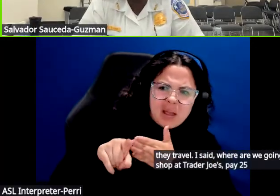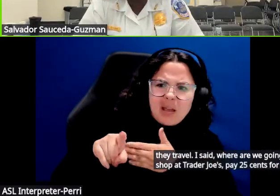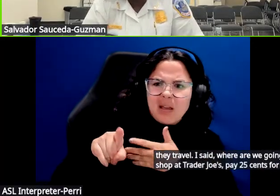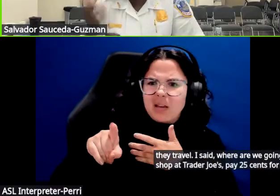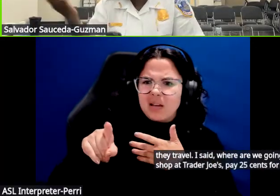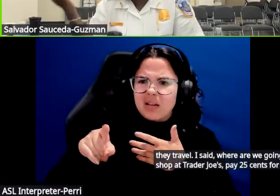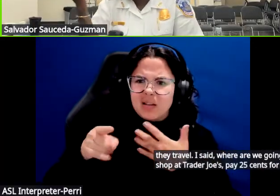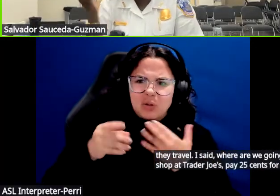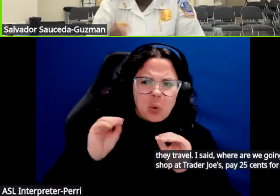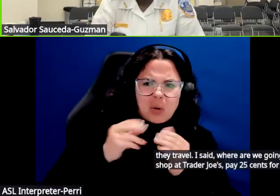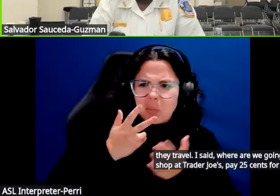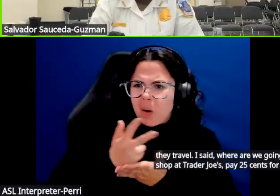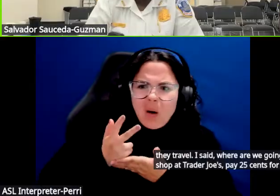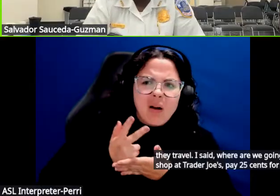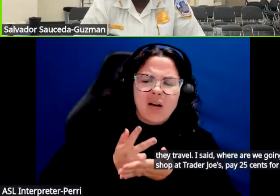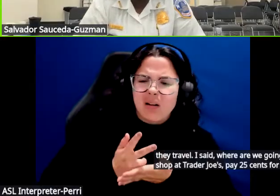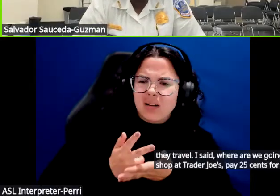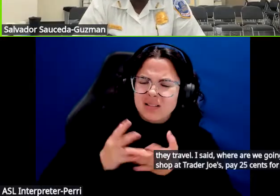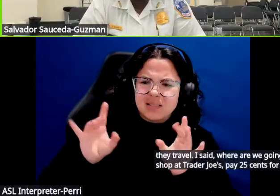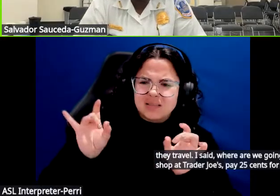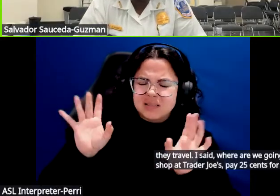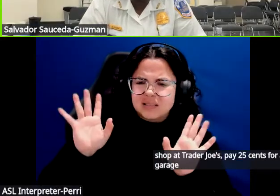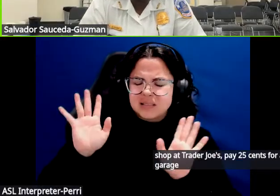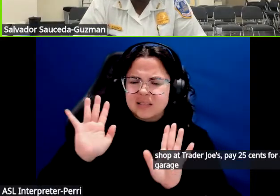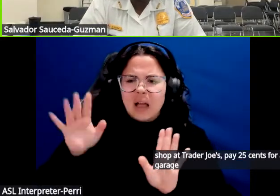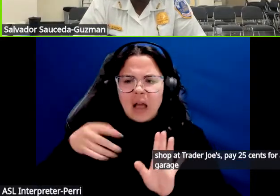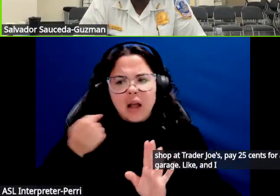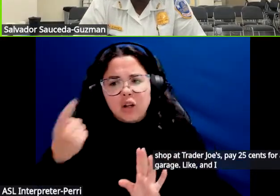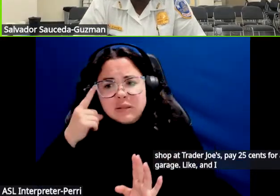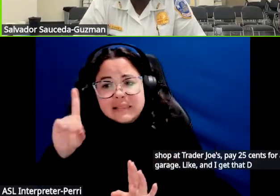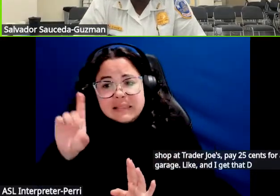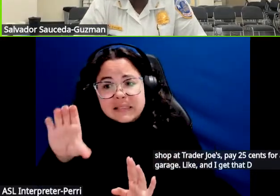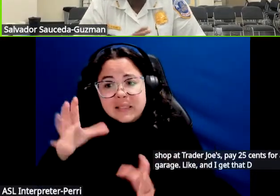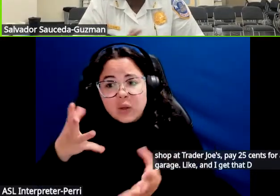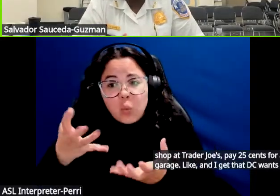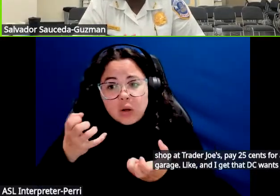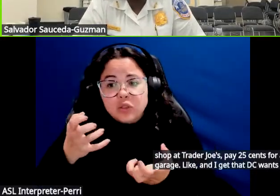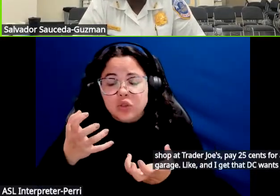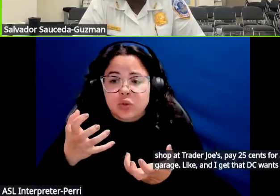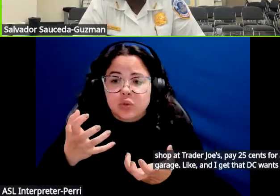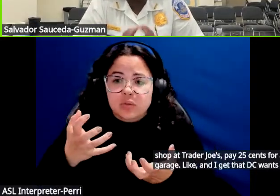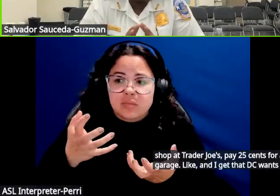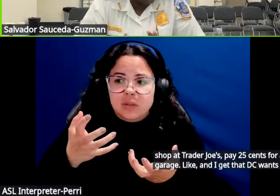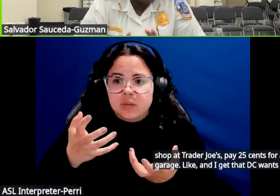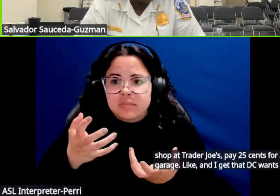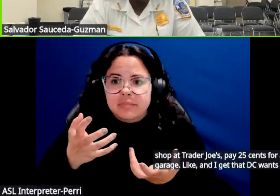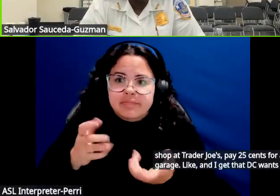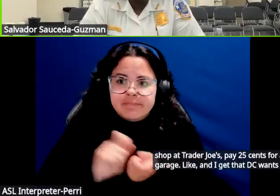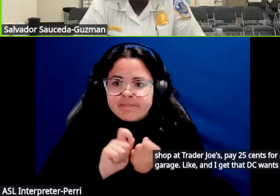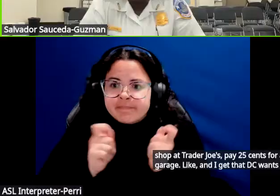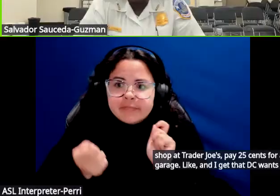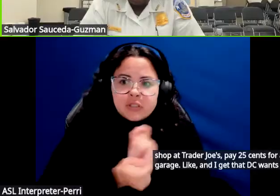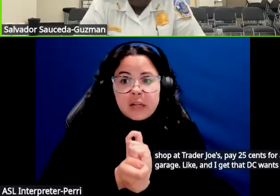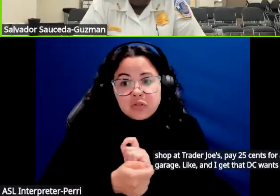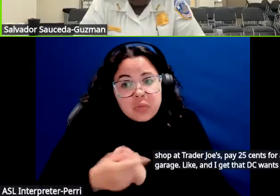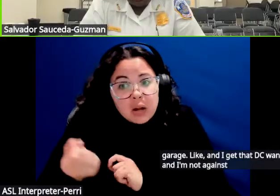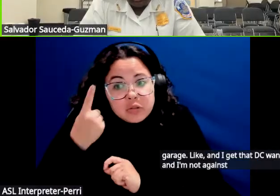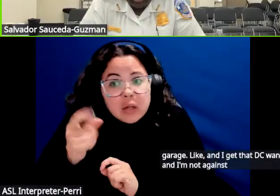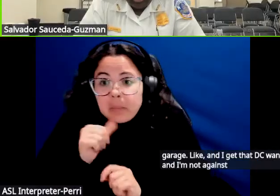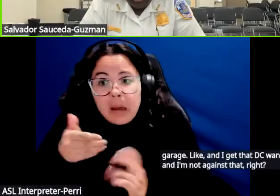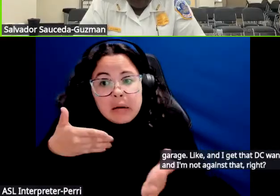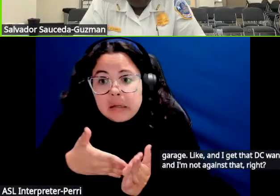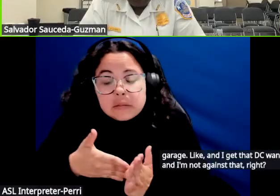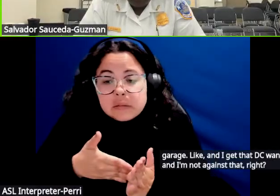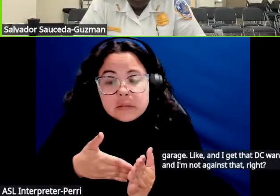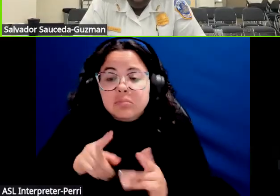to park in the garage. Like, and I get that DC wants to go to a new way of life and living, and I'm not against that, right?